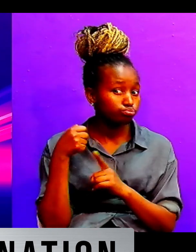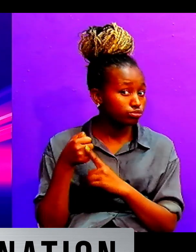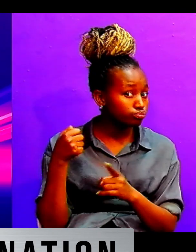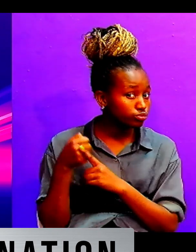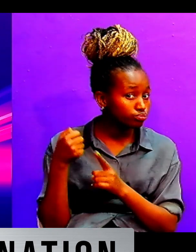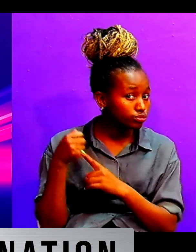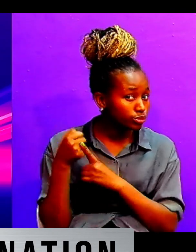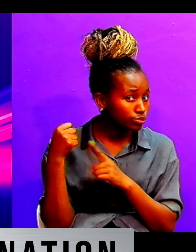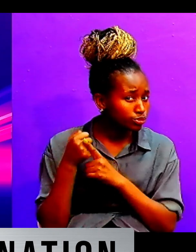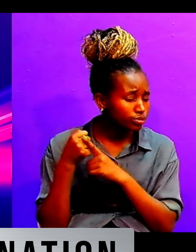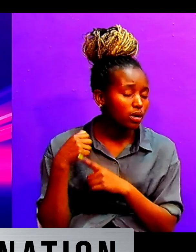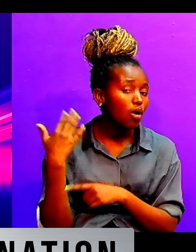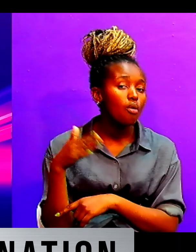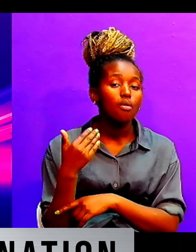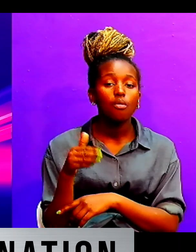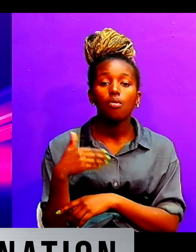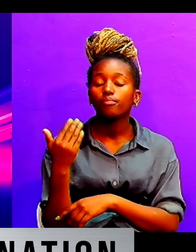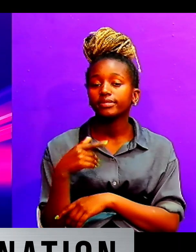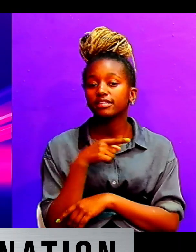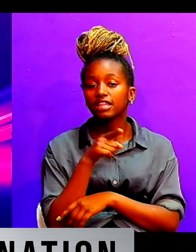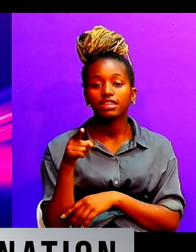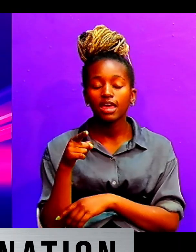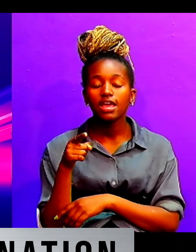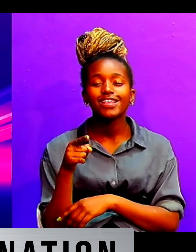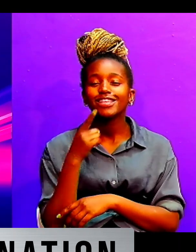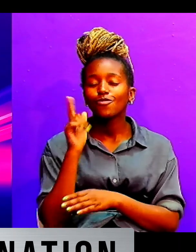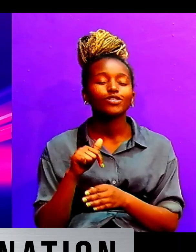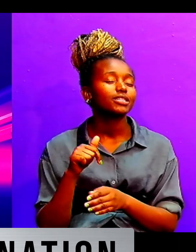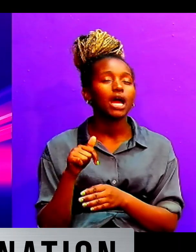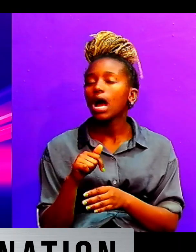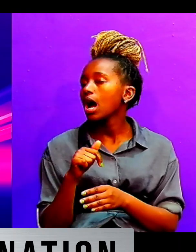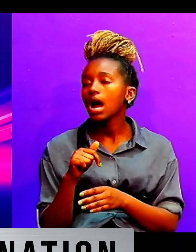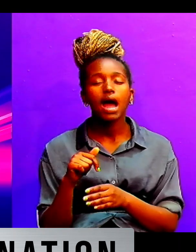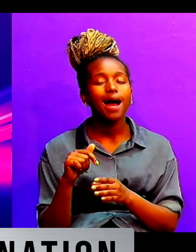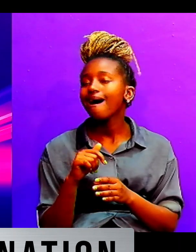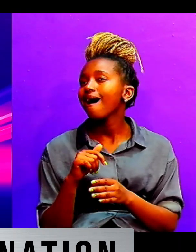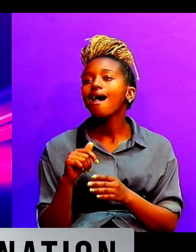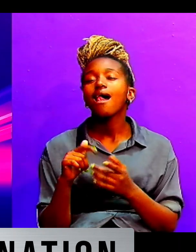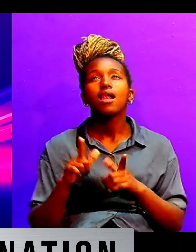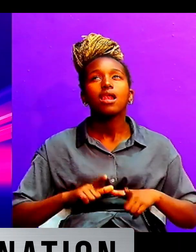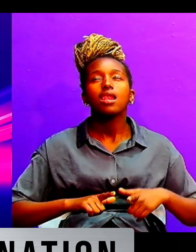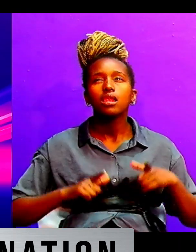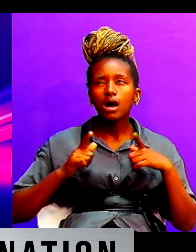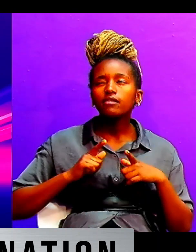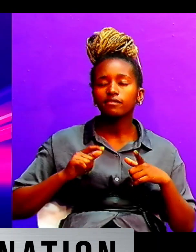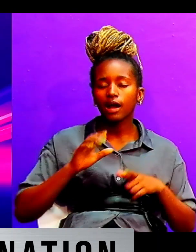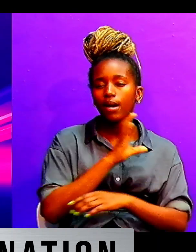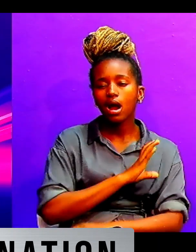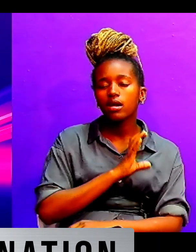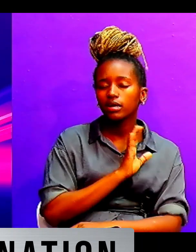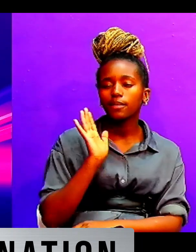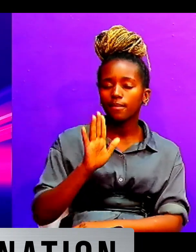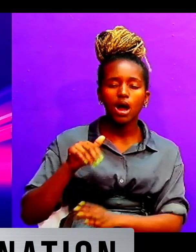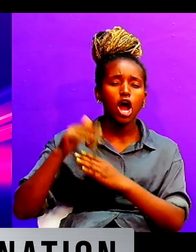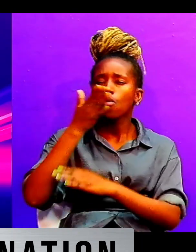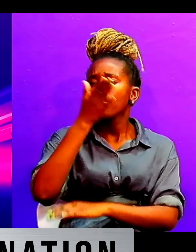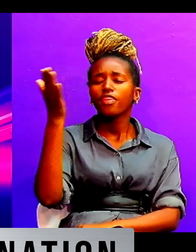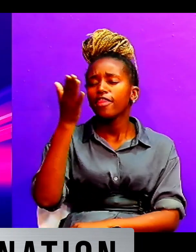and we call them the extroverts. That one that will want to show